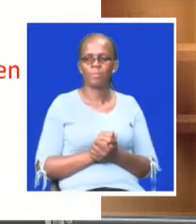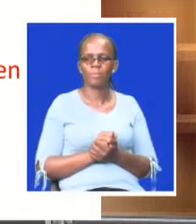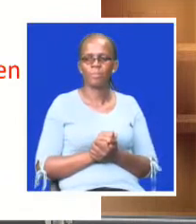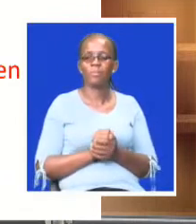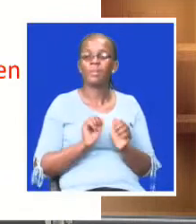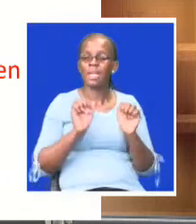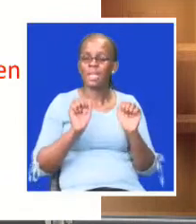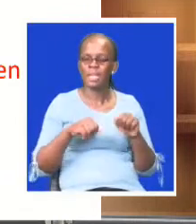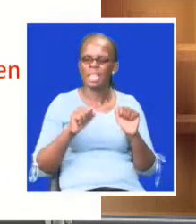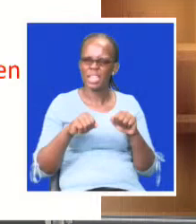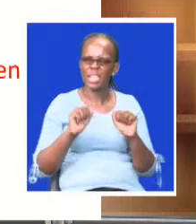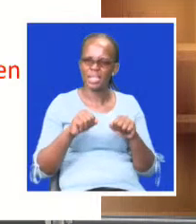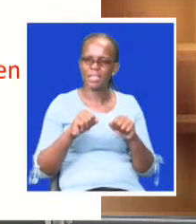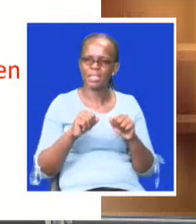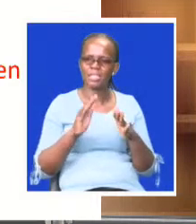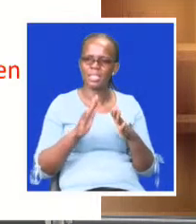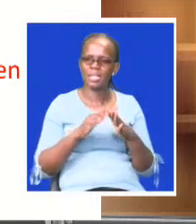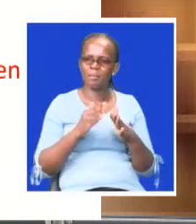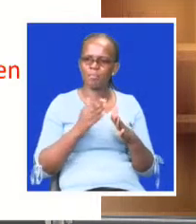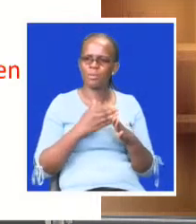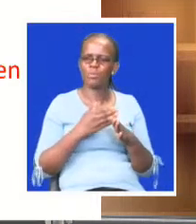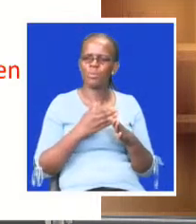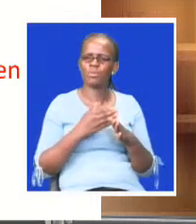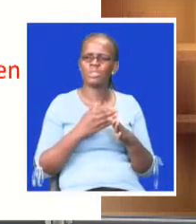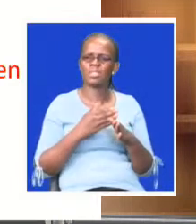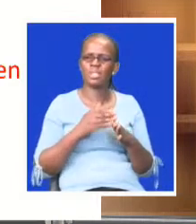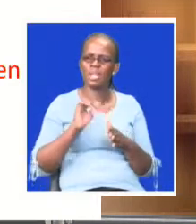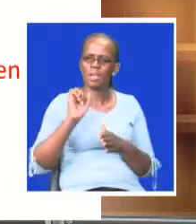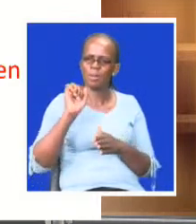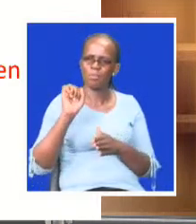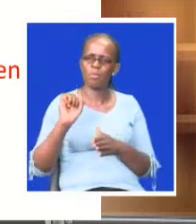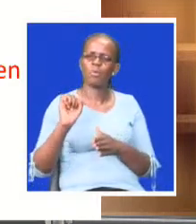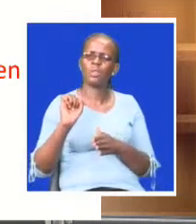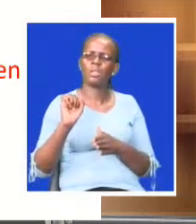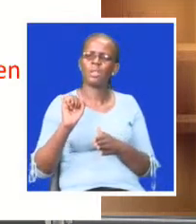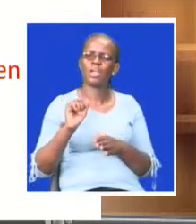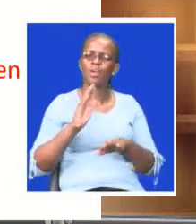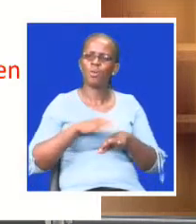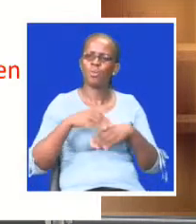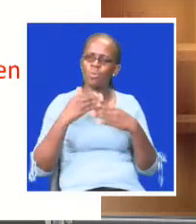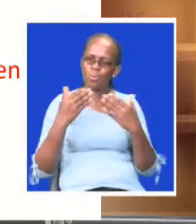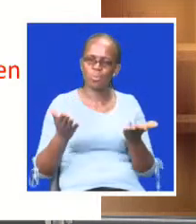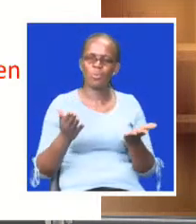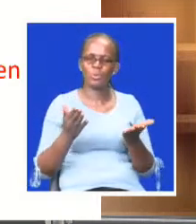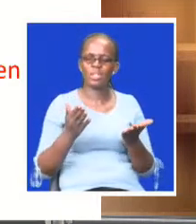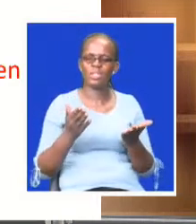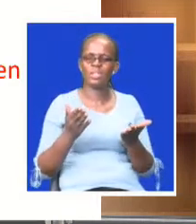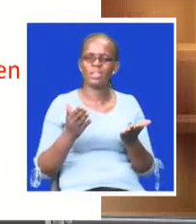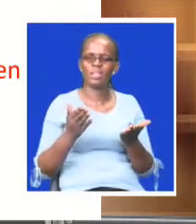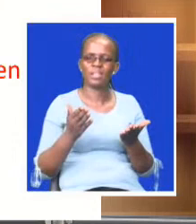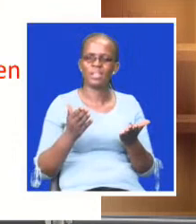Yes, because they had disobeyed God's command